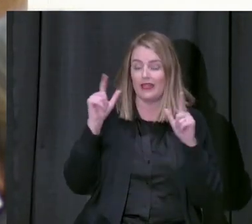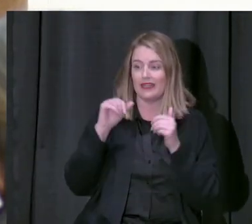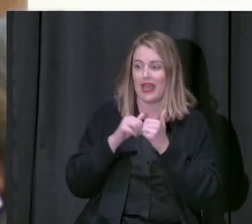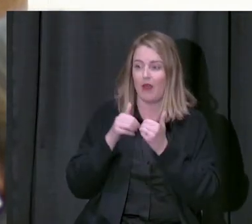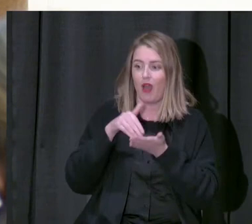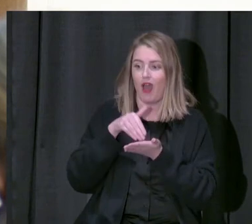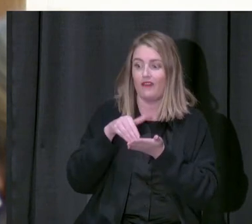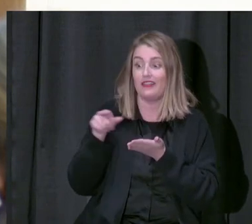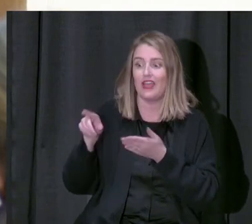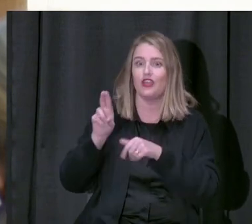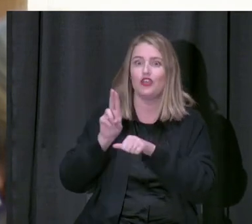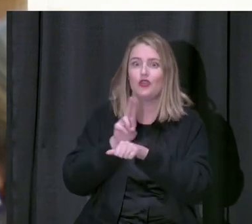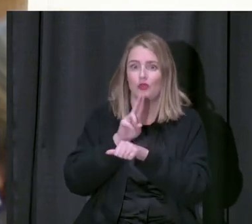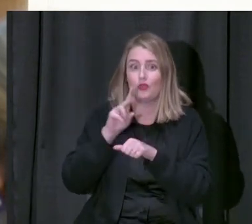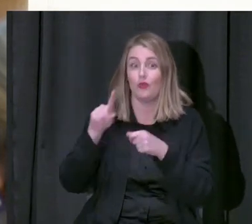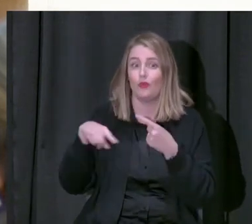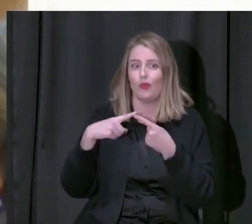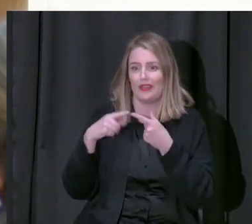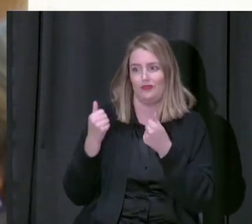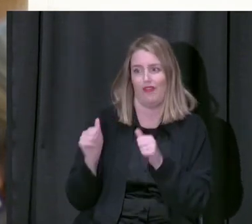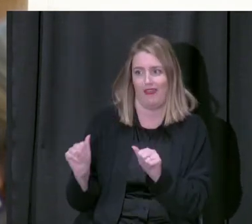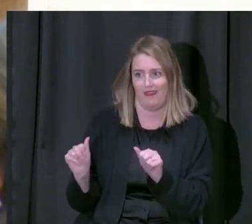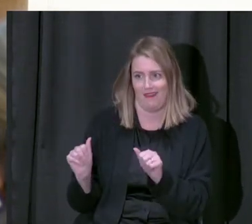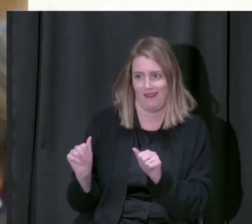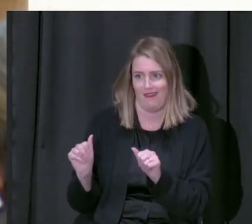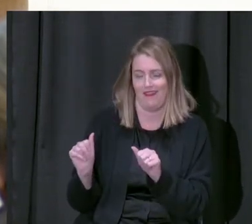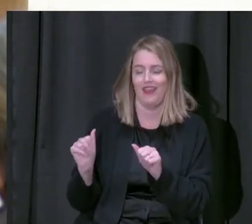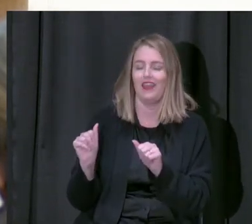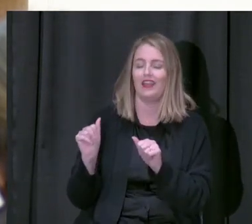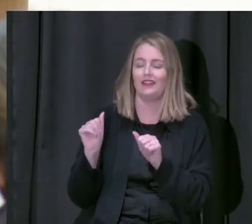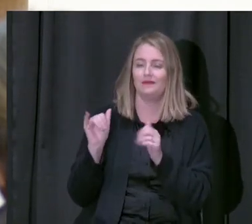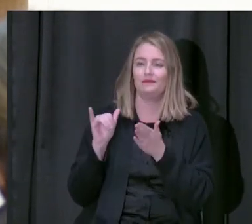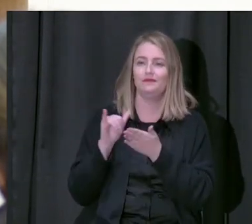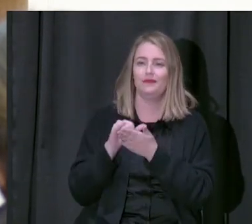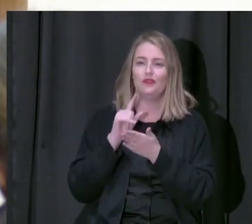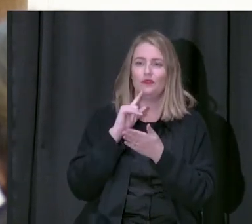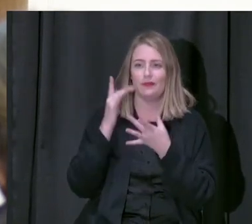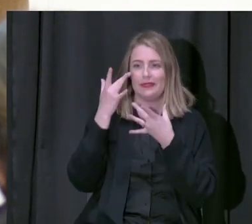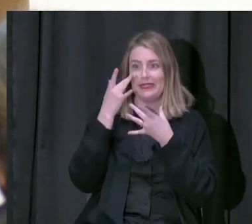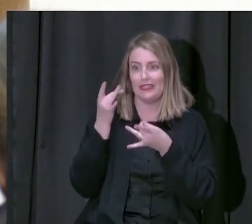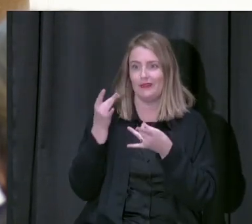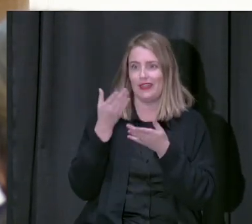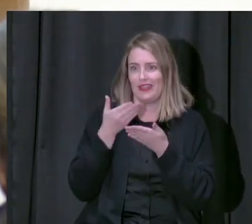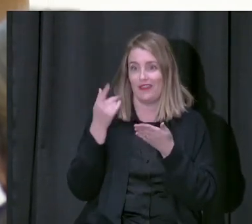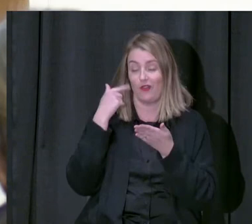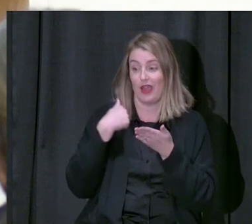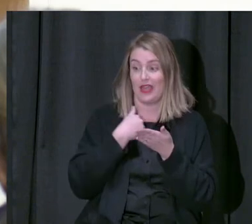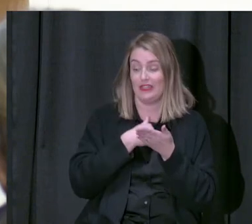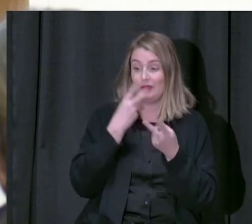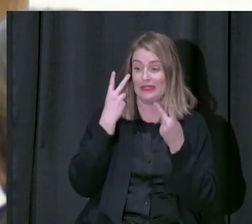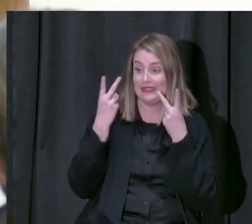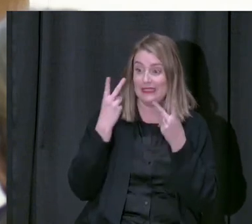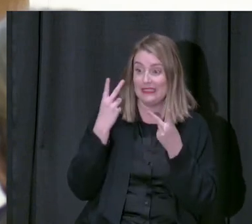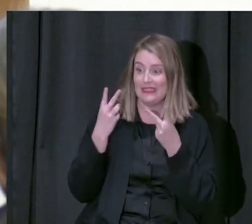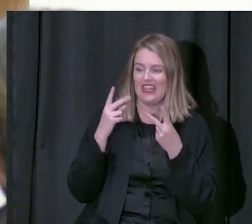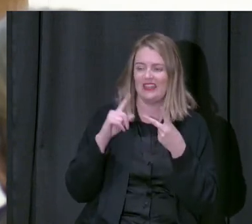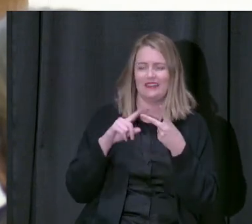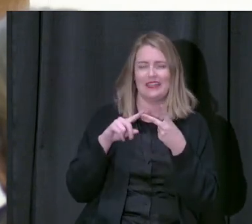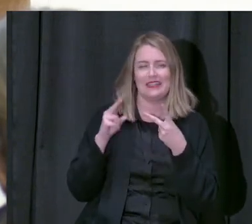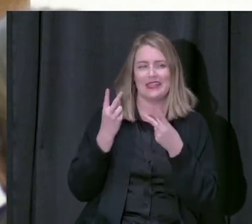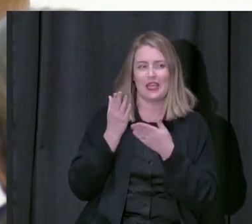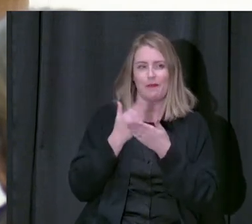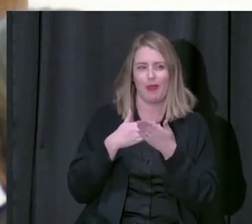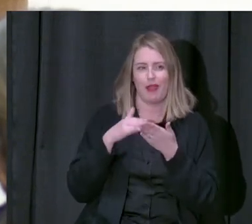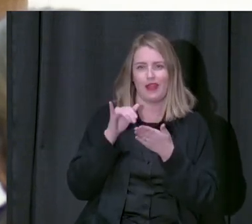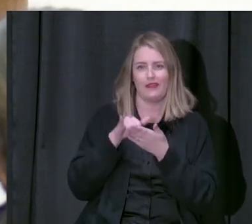they use it once they try it. So that has been a really interesting thing for us to see. And the second part of